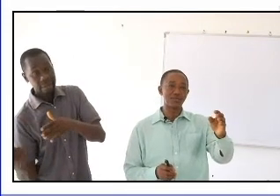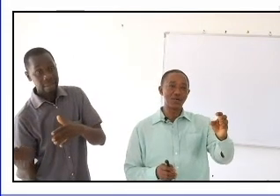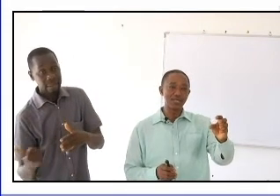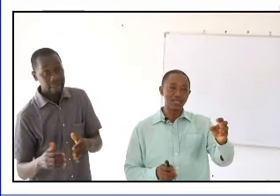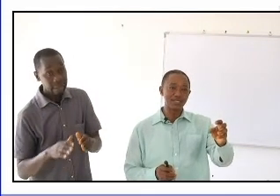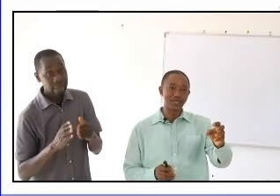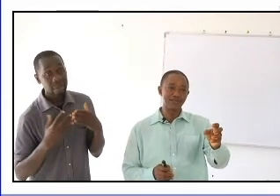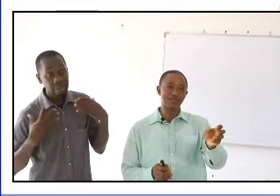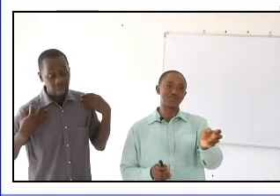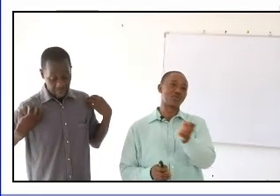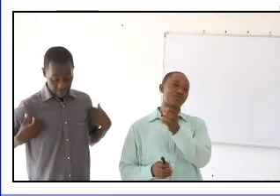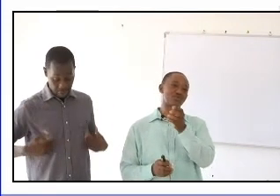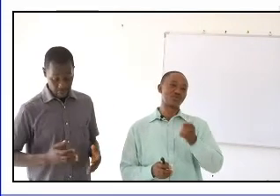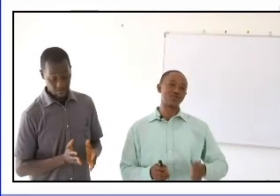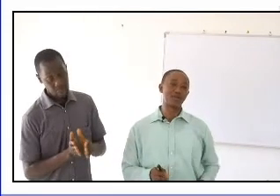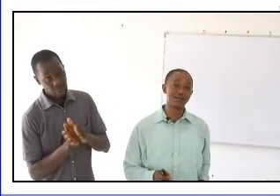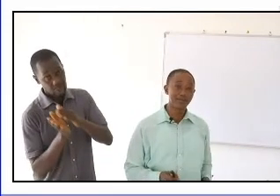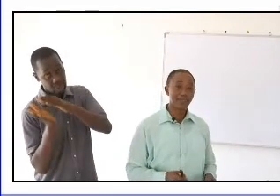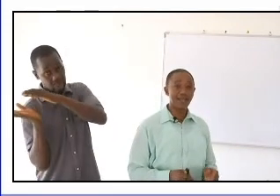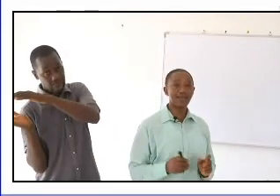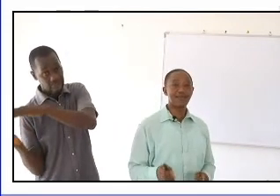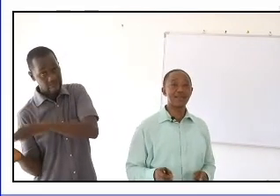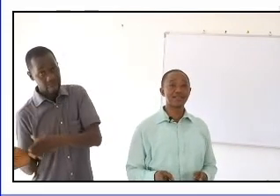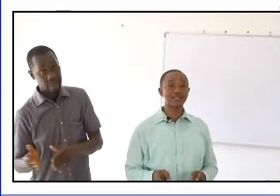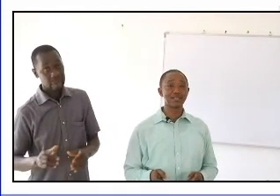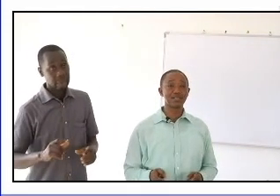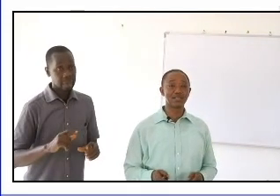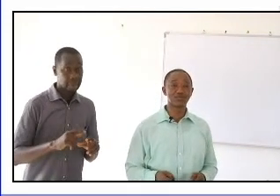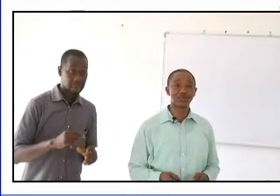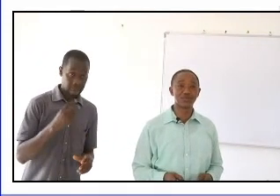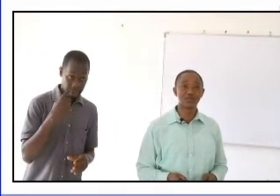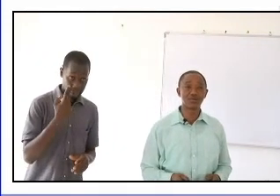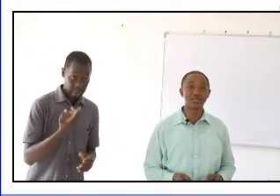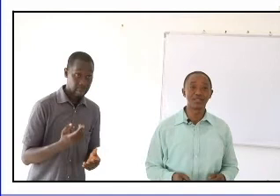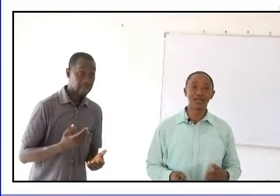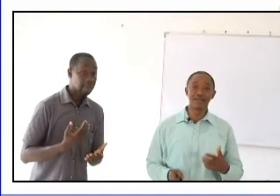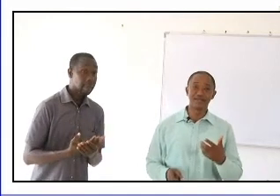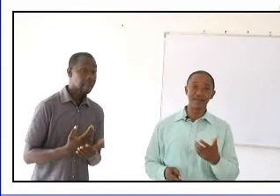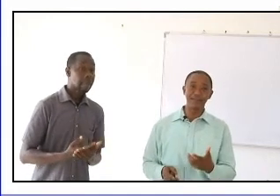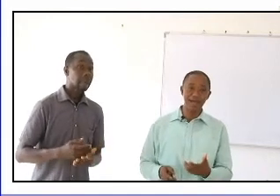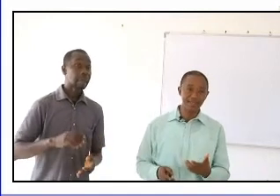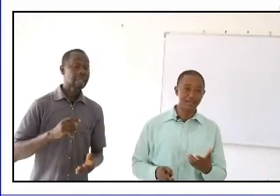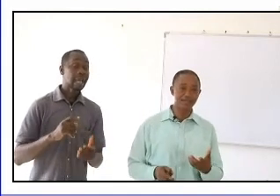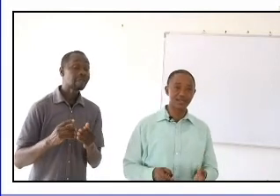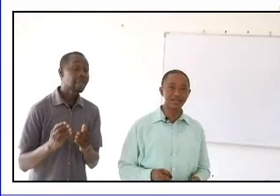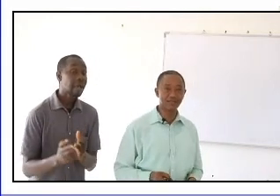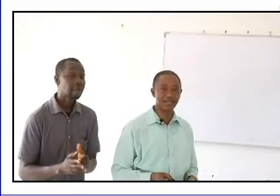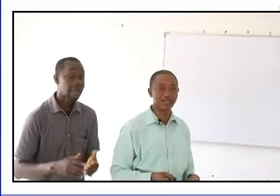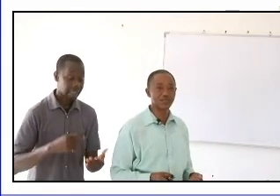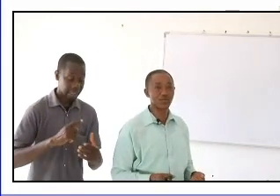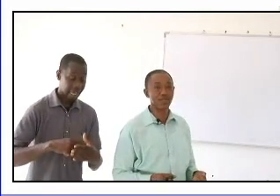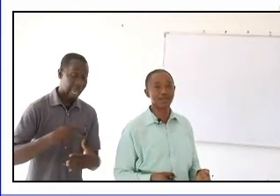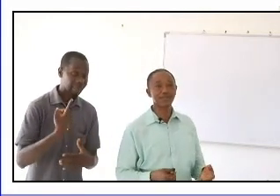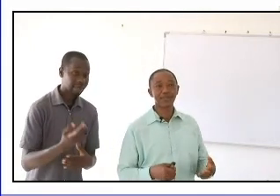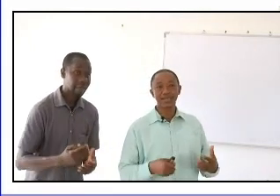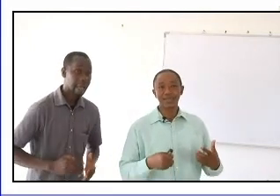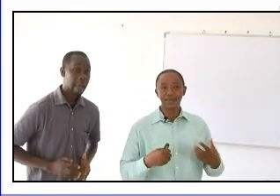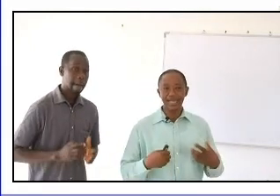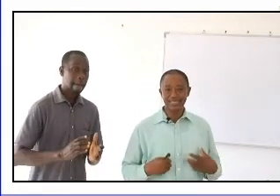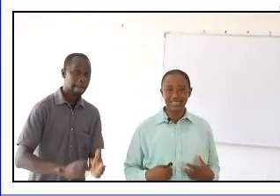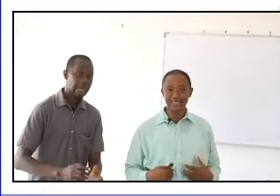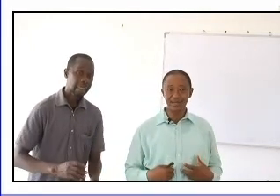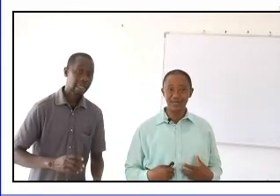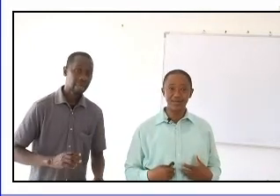the body itself is almost going out. And the final stage is what we call the afterbirth delivery. That is wherein